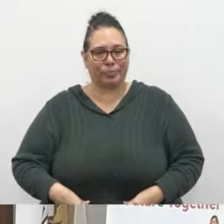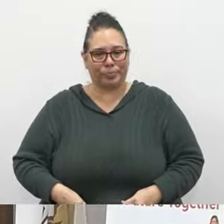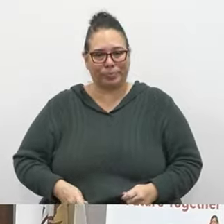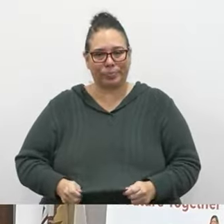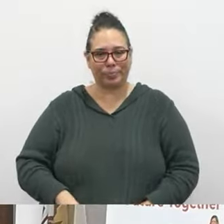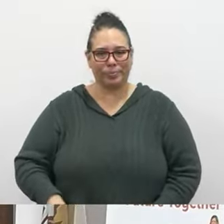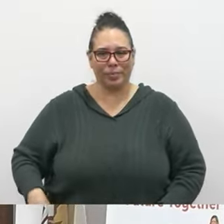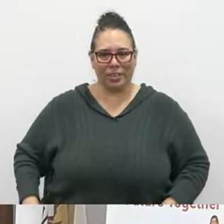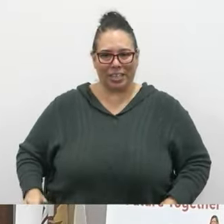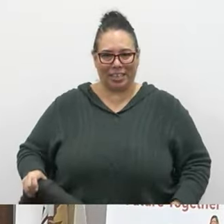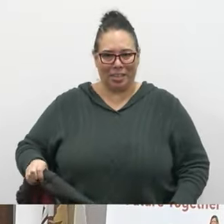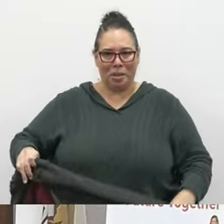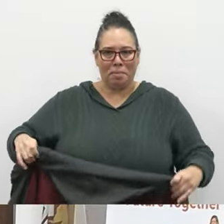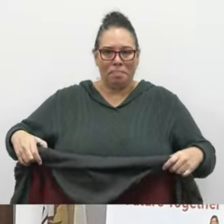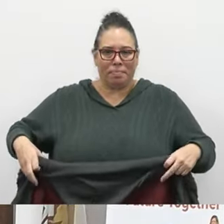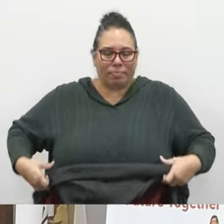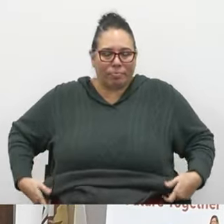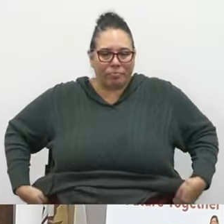that. Yes, thank